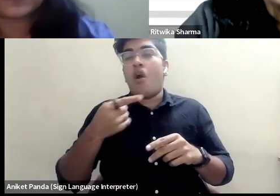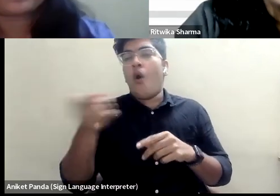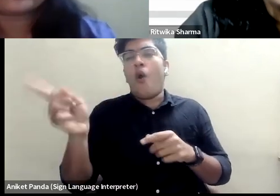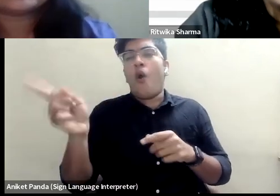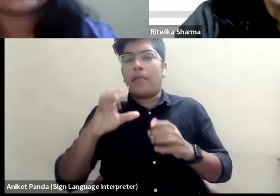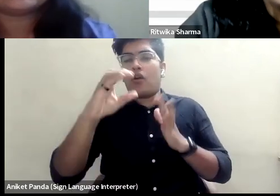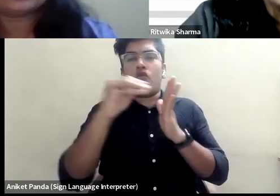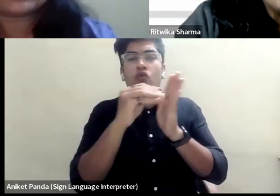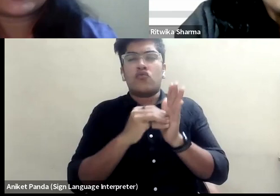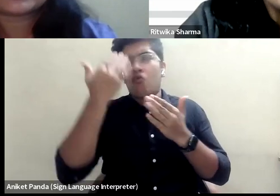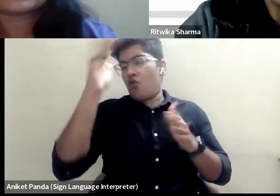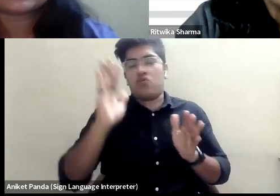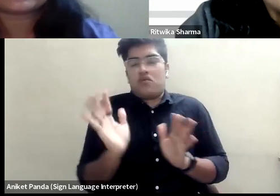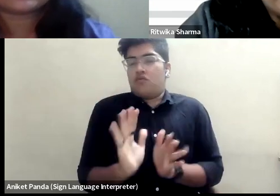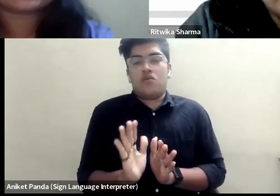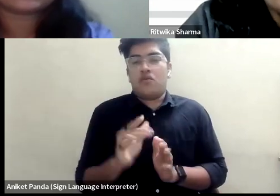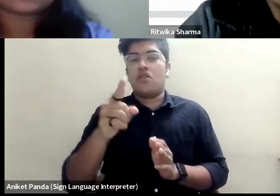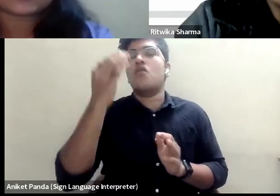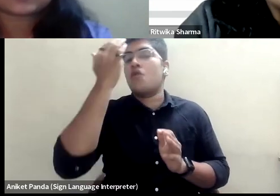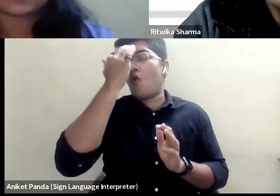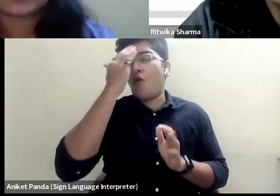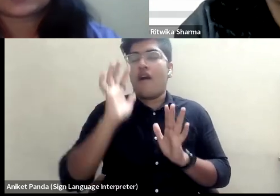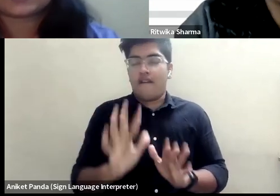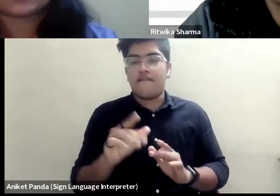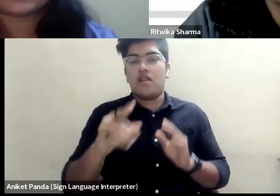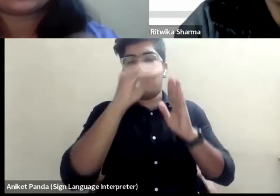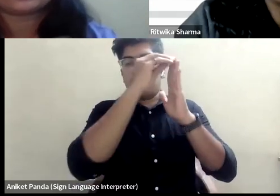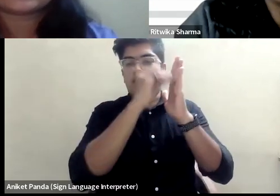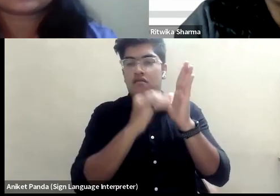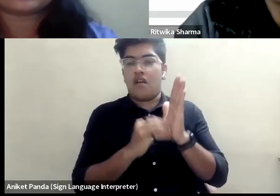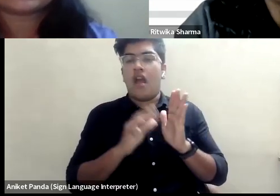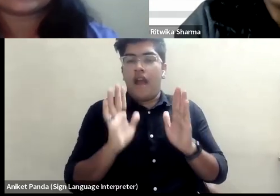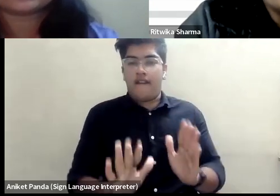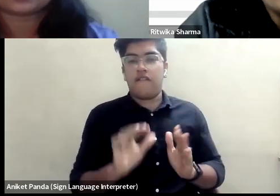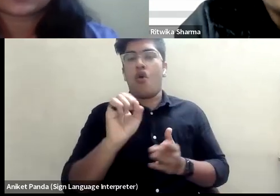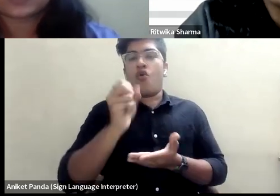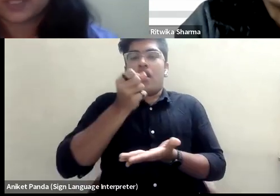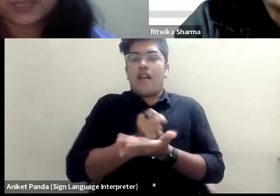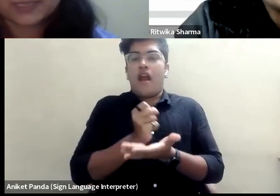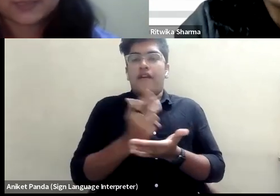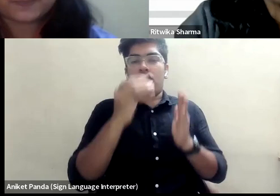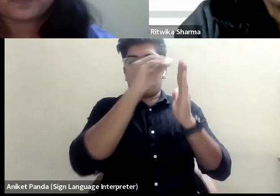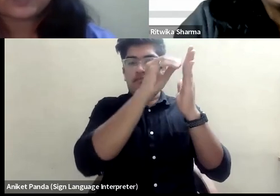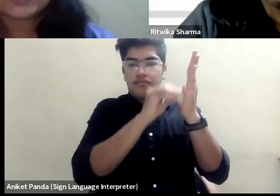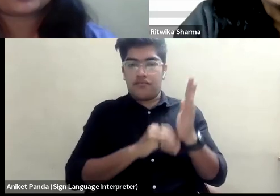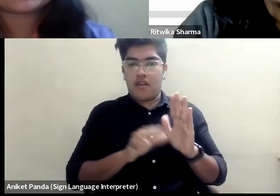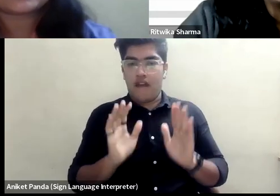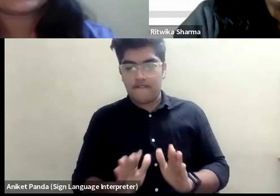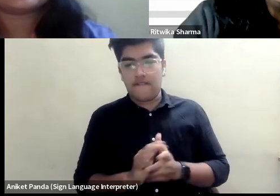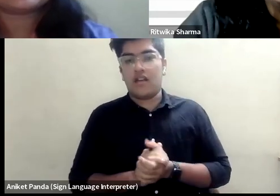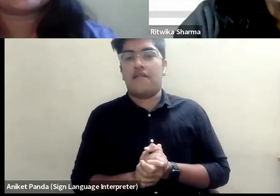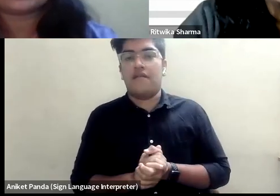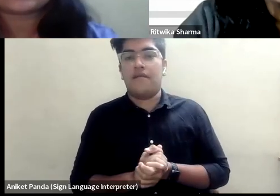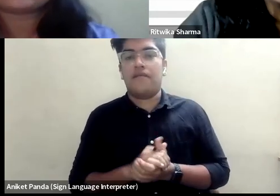true. They know there is something that guides their rights. They know there is something that ensures them their rights. It's just